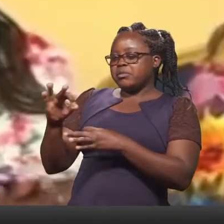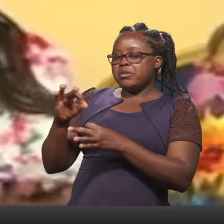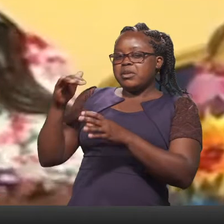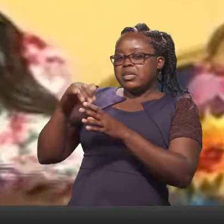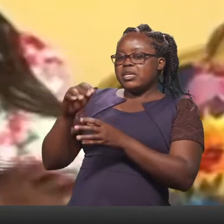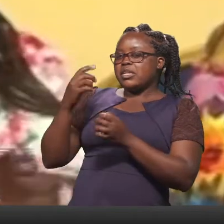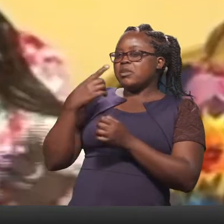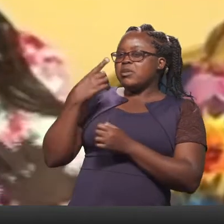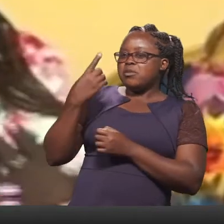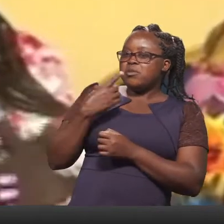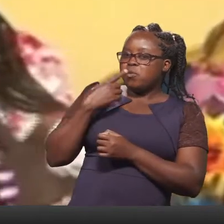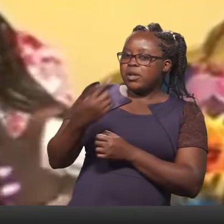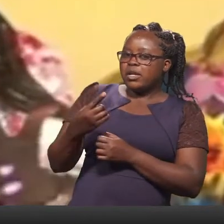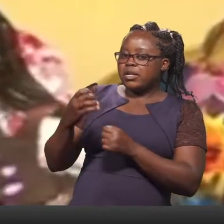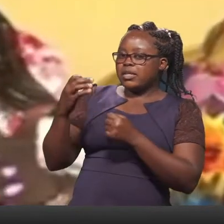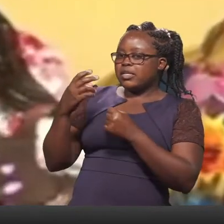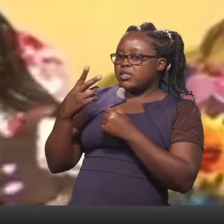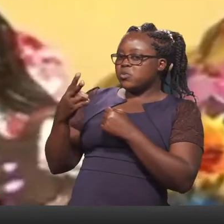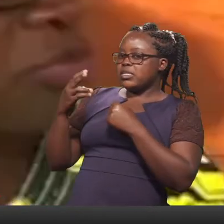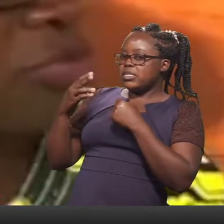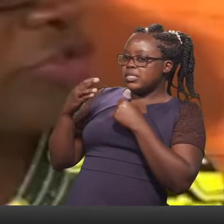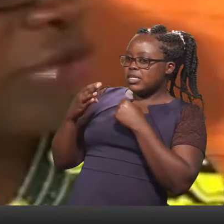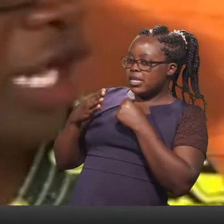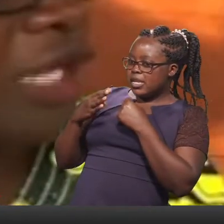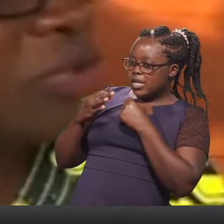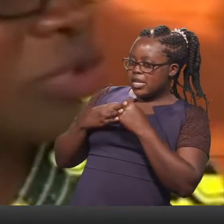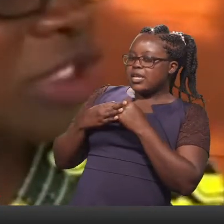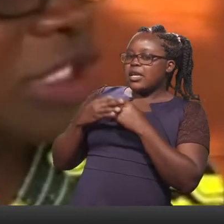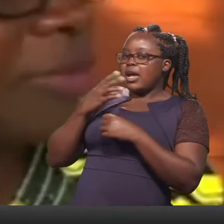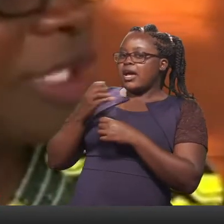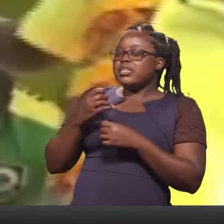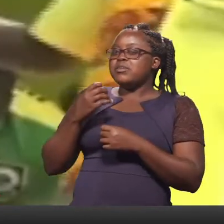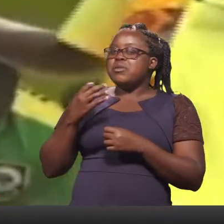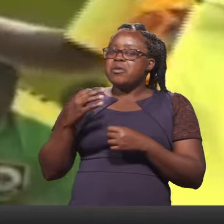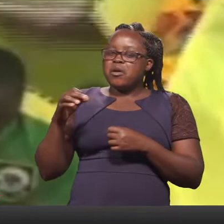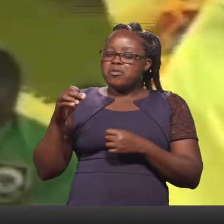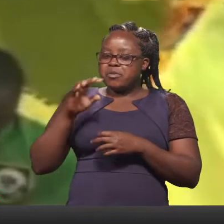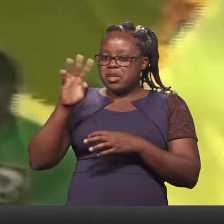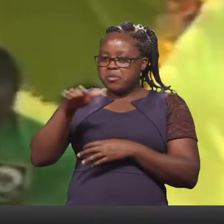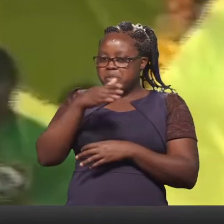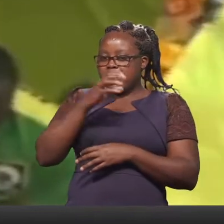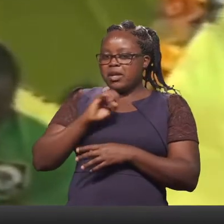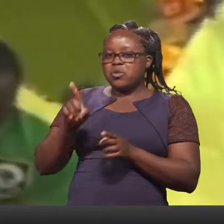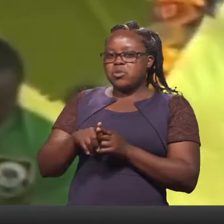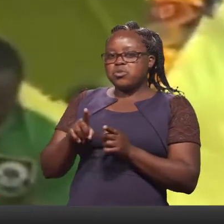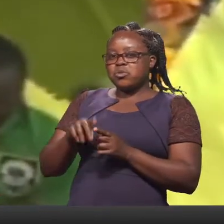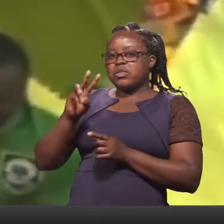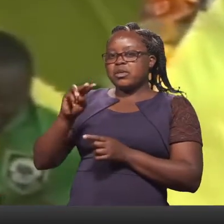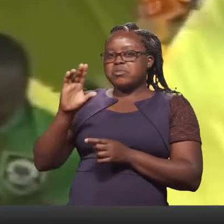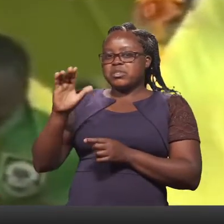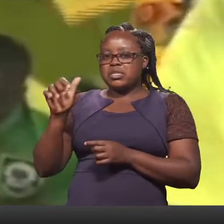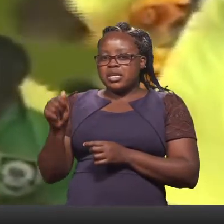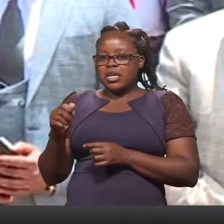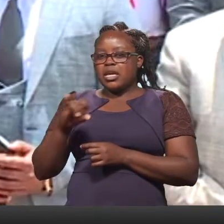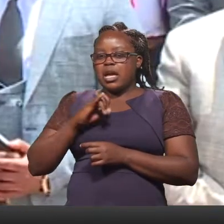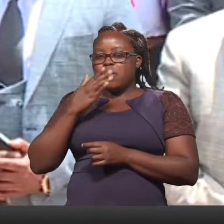ule maeneo 128 ya bunge na maeneo 892 ya uwakilishi